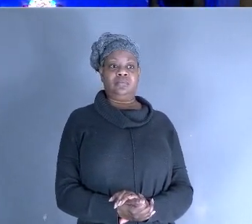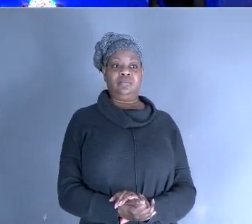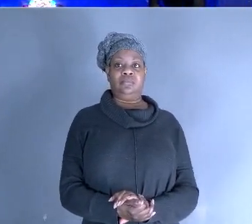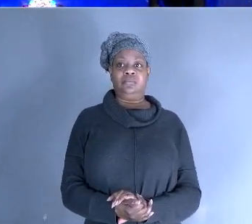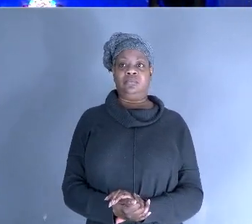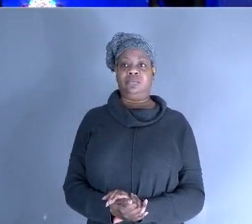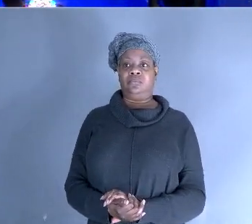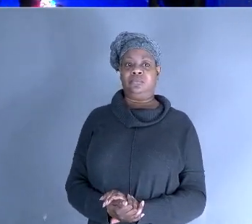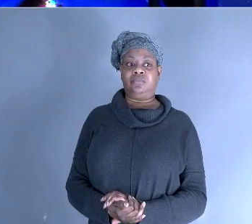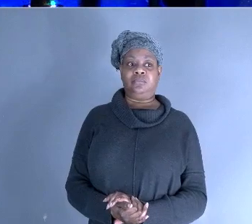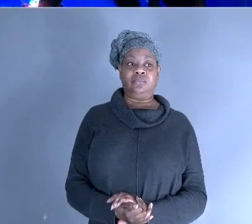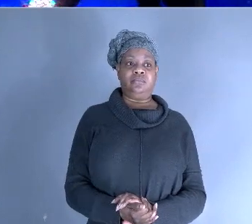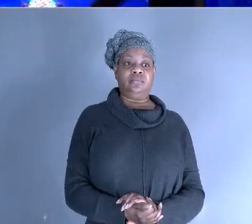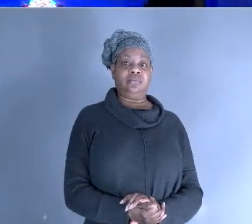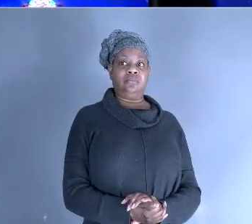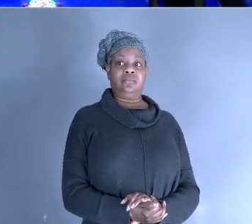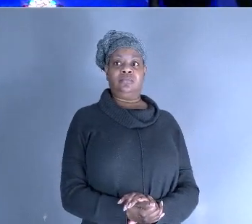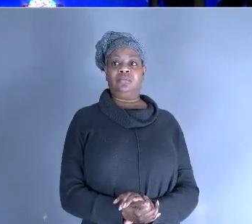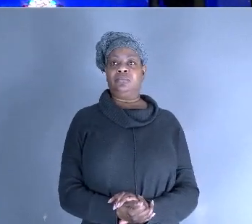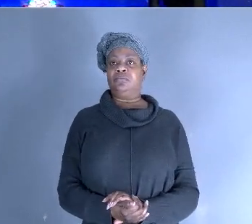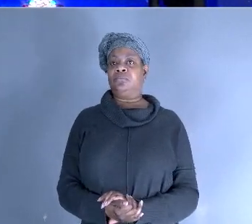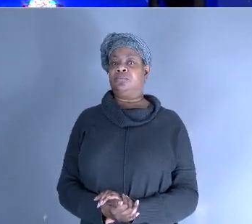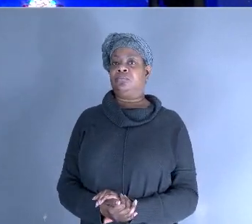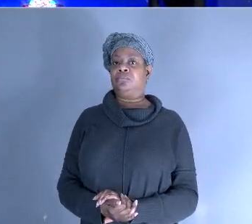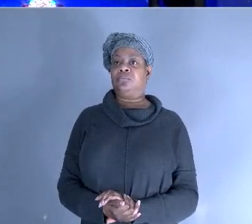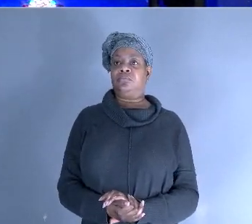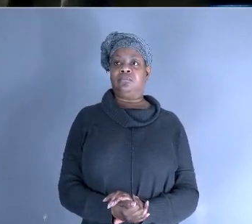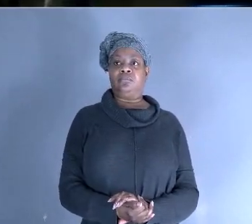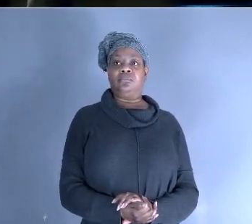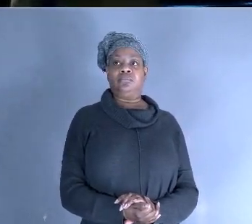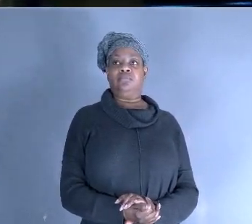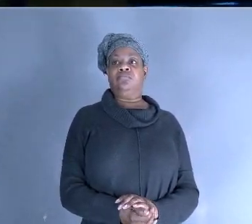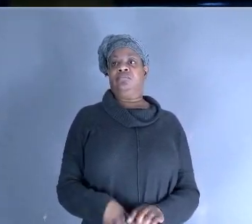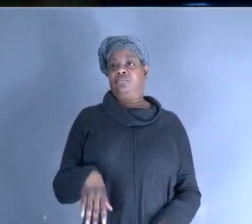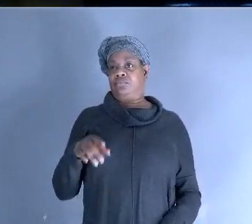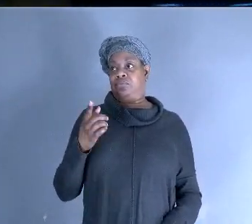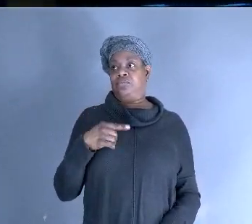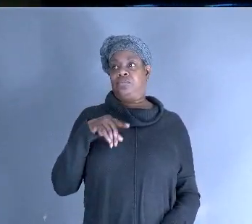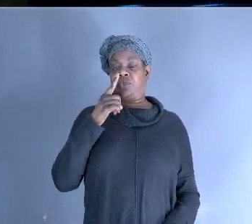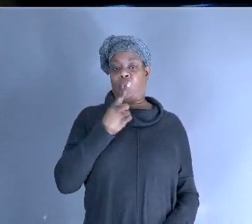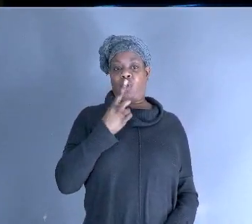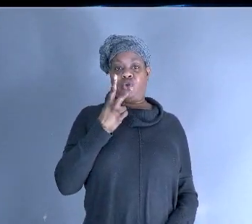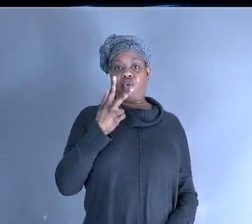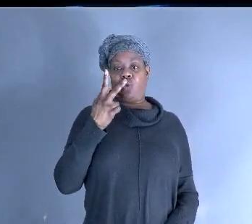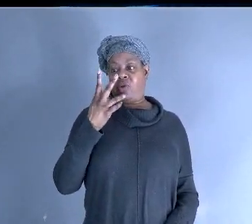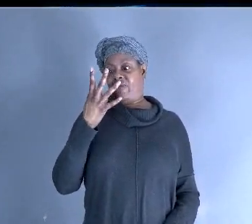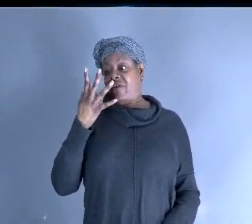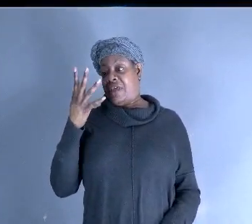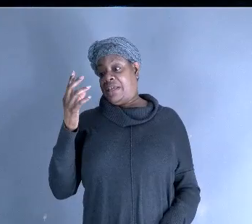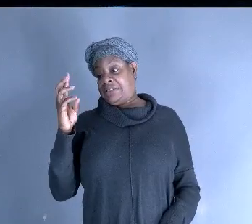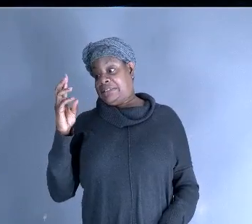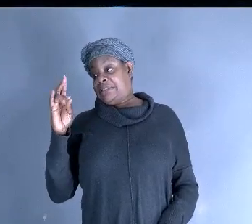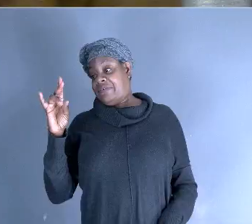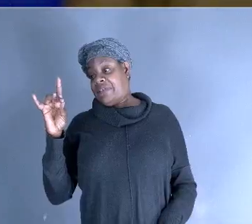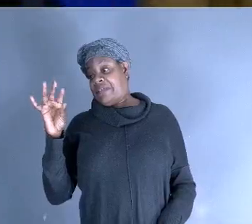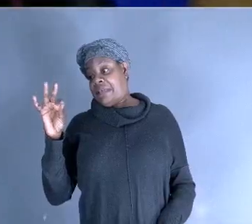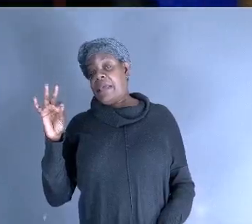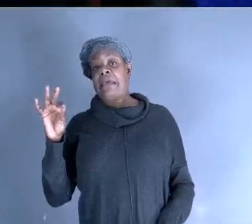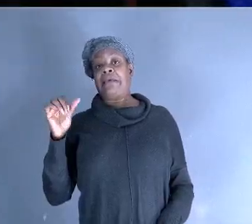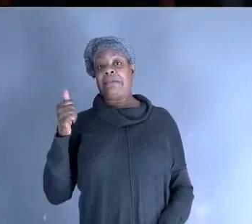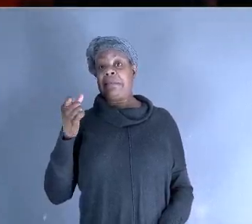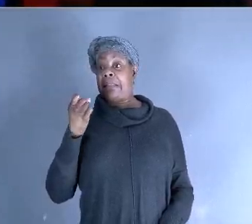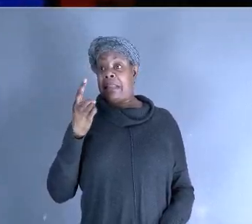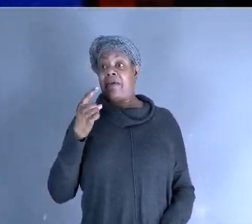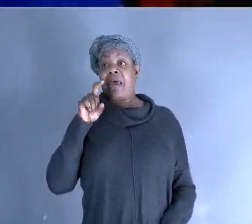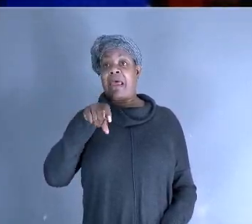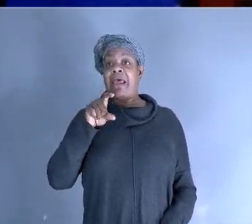nine, ten, eleven. Come on up. Super no-no in Jesus' name. The genius.